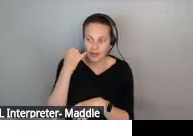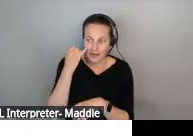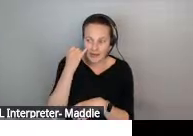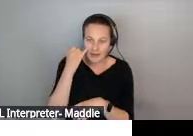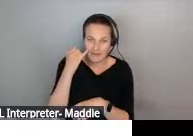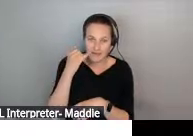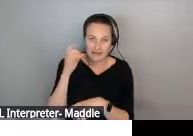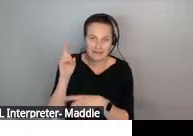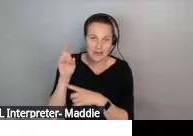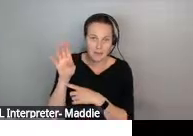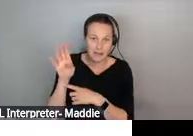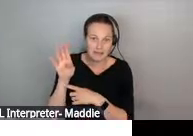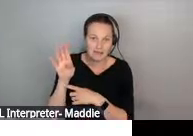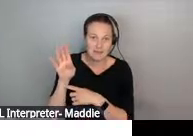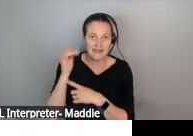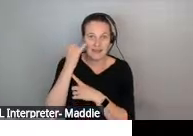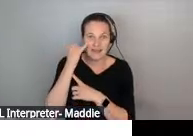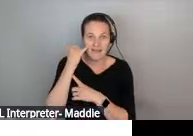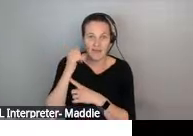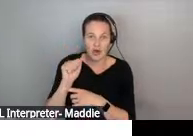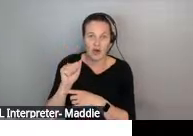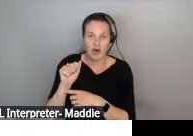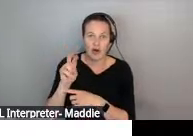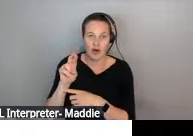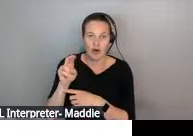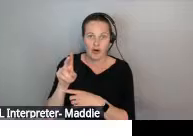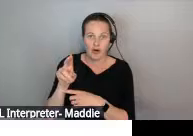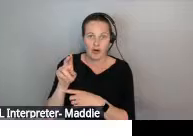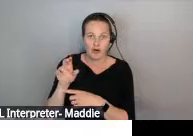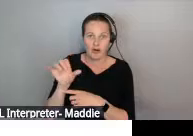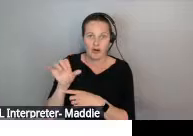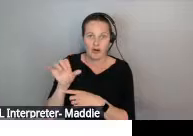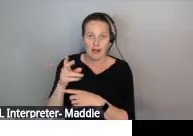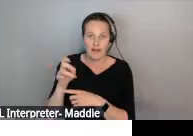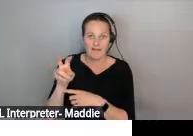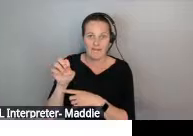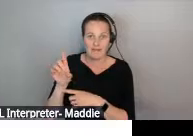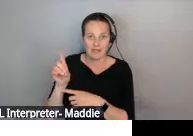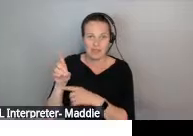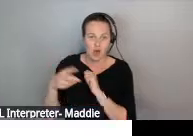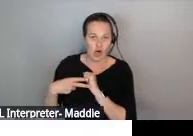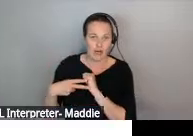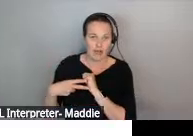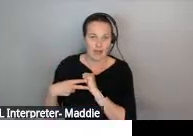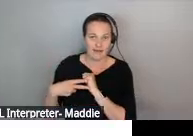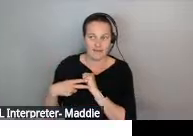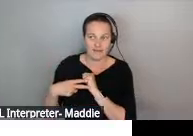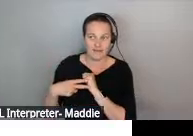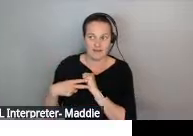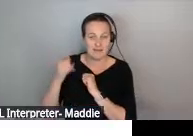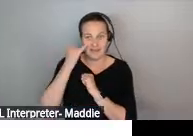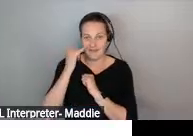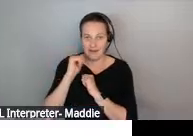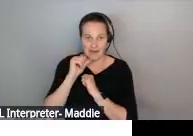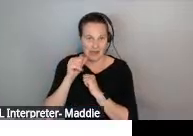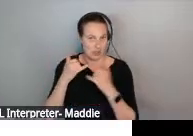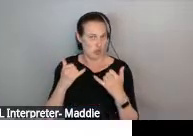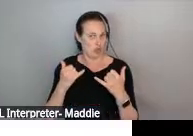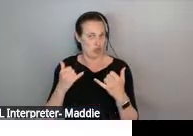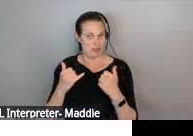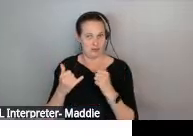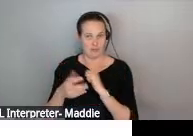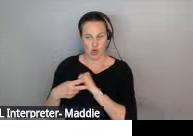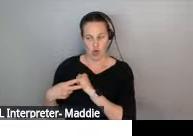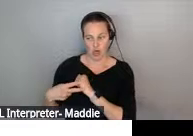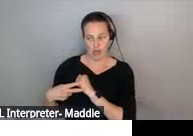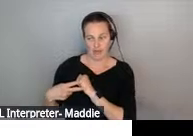databases of archived content. So if something was on the website, you mark it as archived, so it's out of date. That doesn't necessarily have